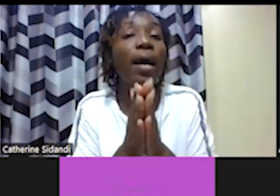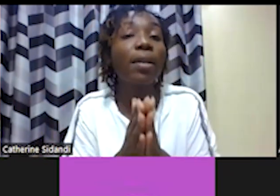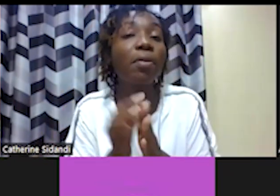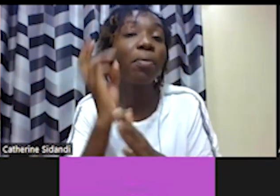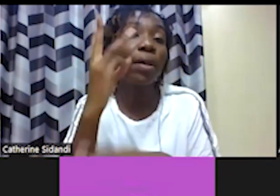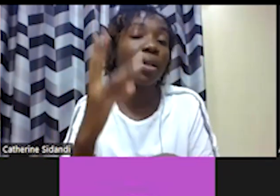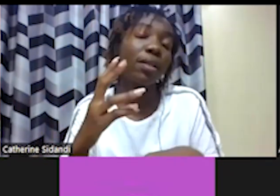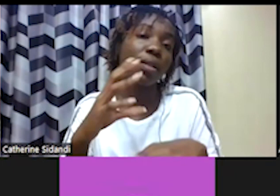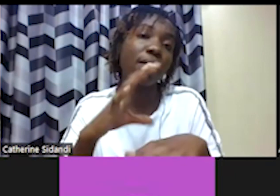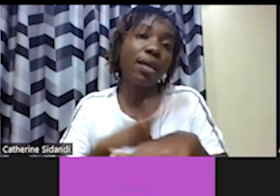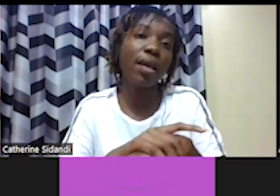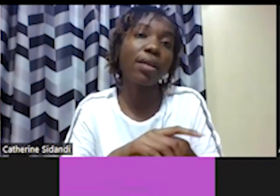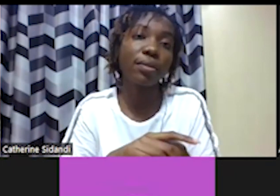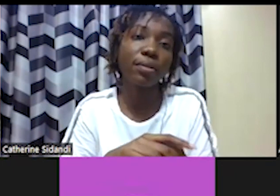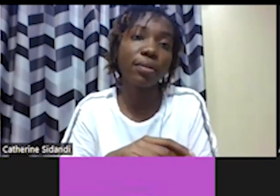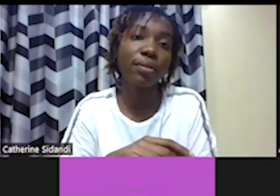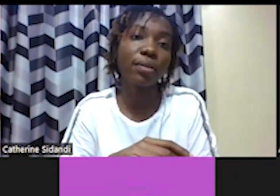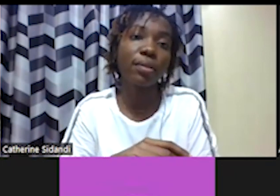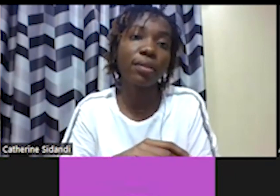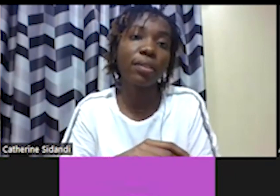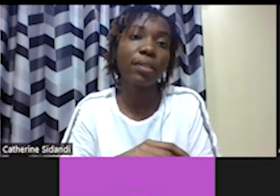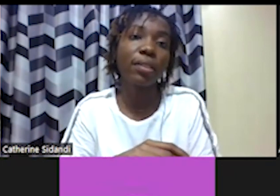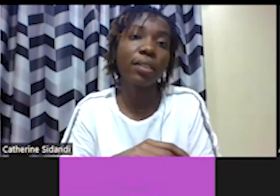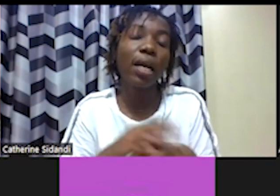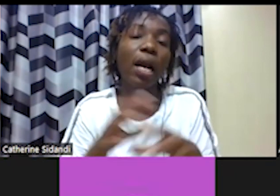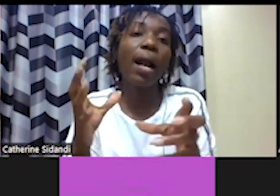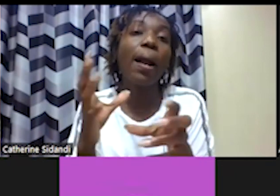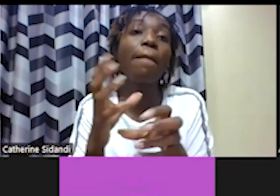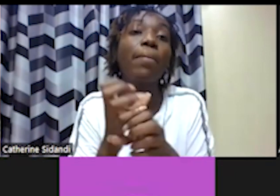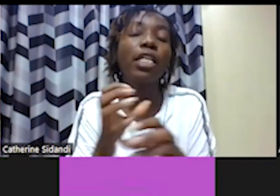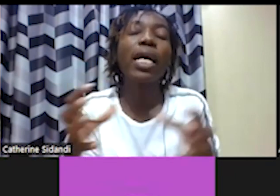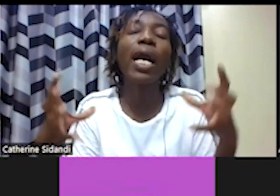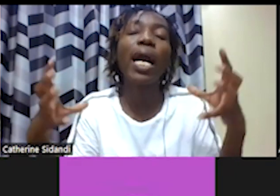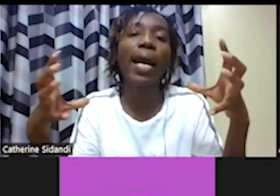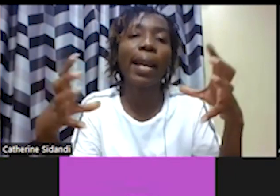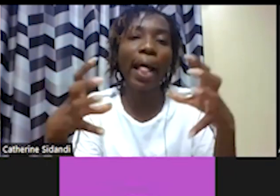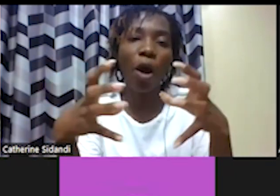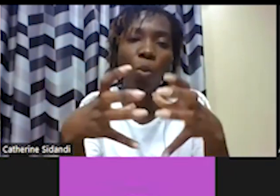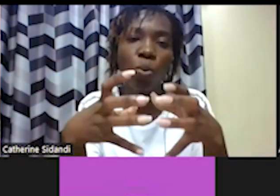get this company, what do you call it, crowd